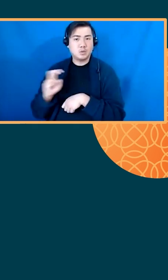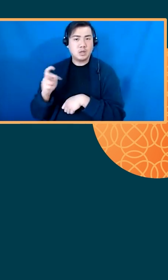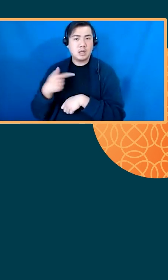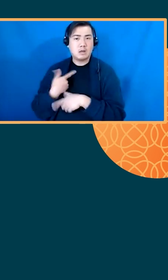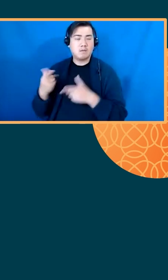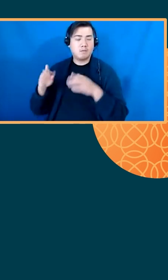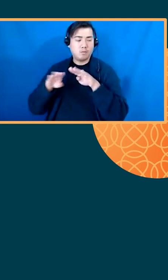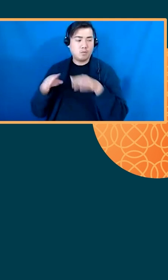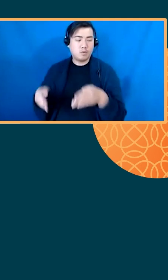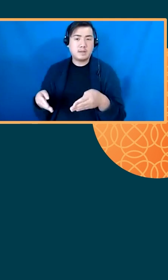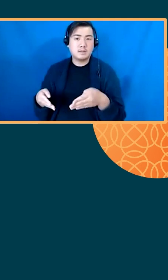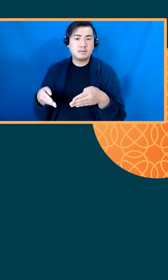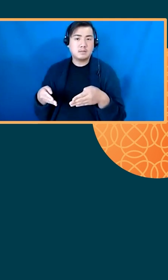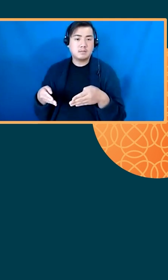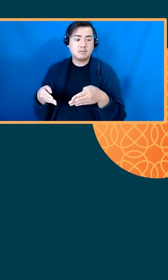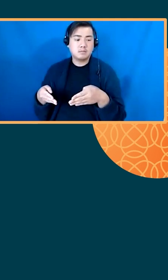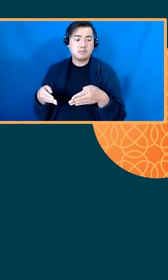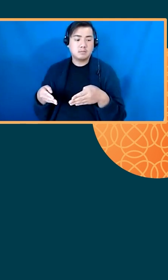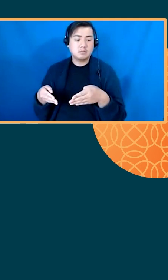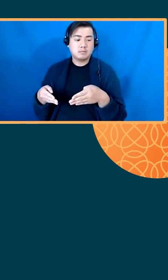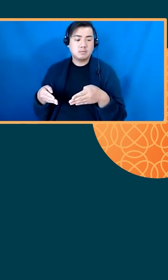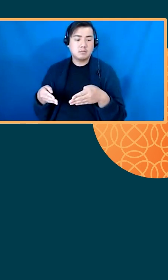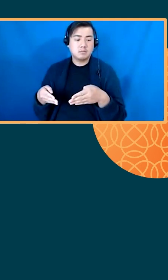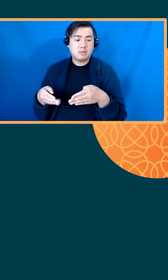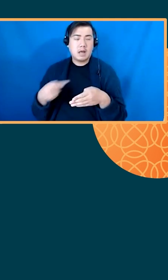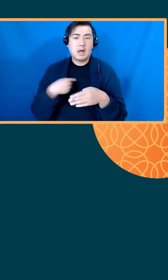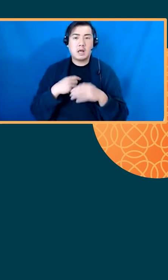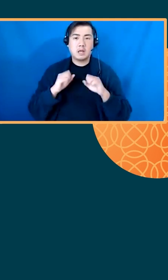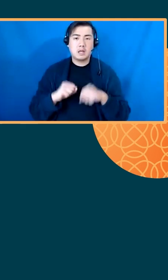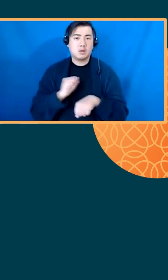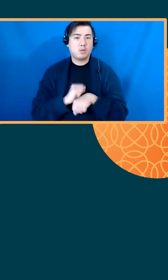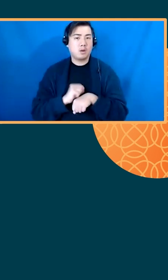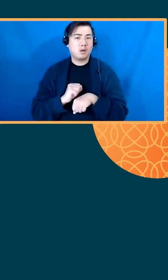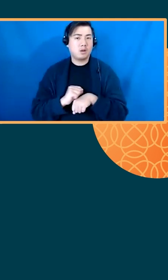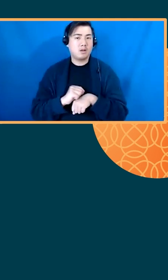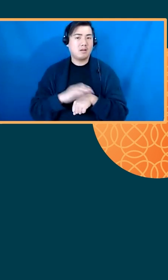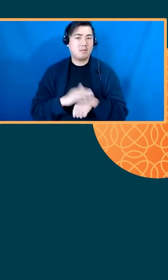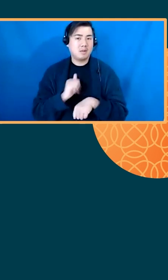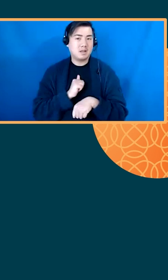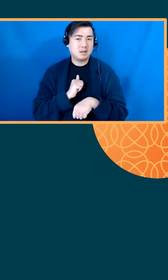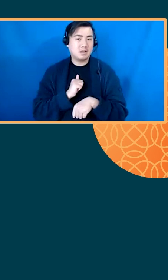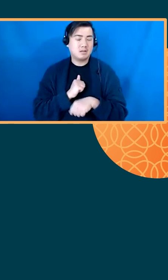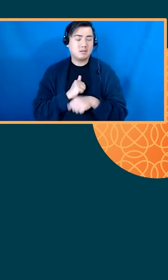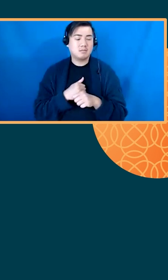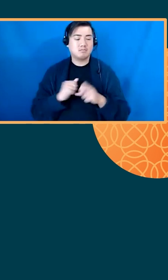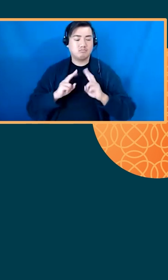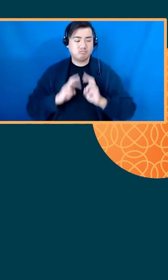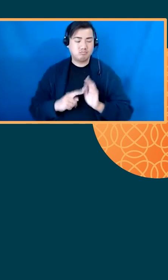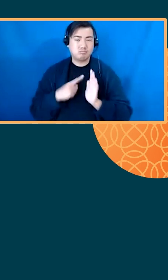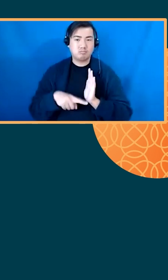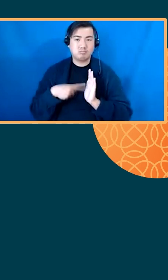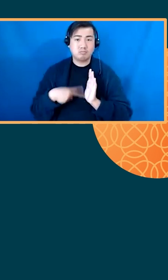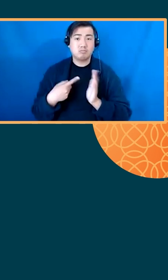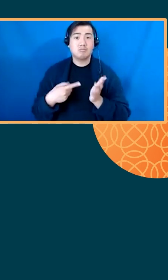way that I can work on my self-criticality, because being